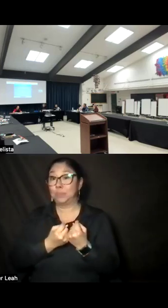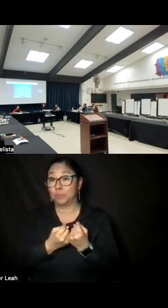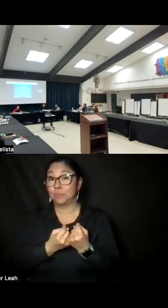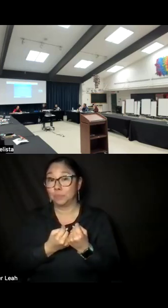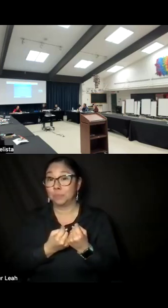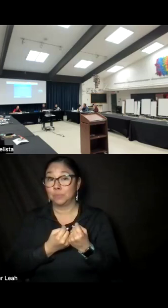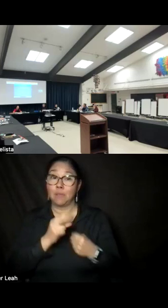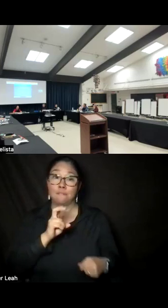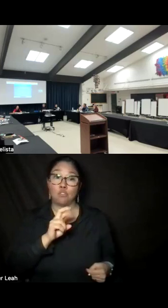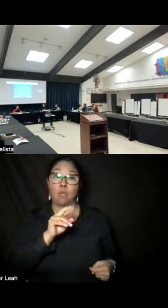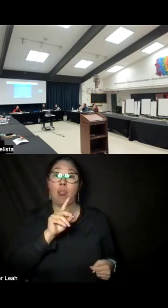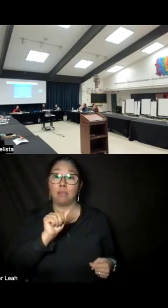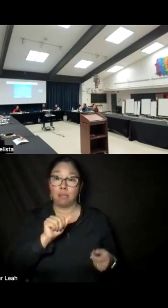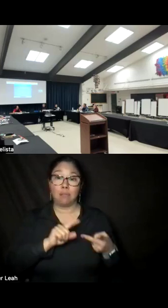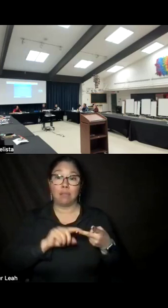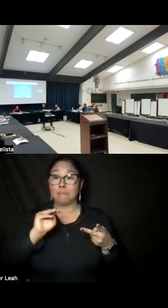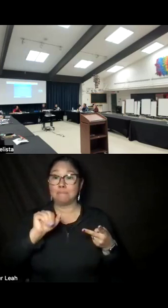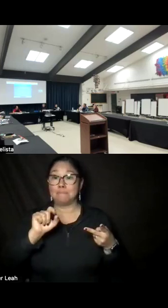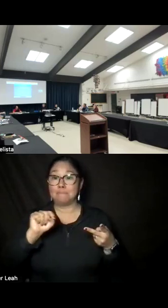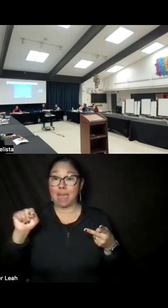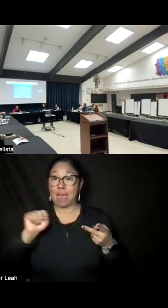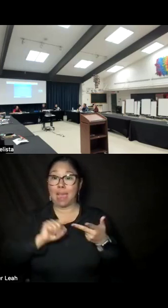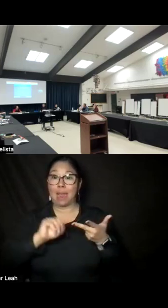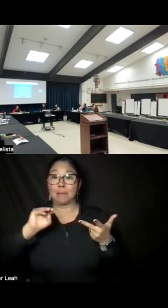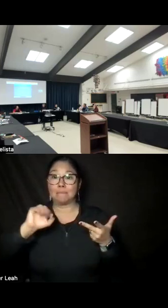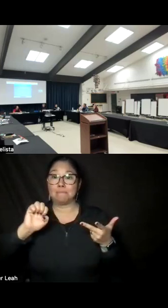includes Veronica and Matt and Megan.